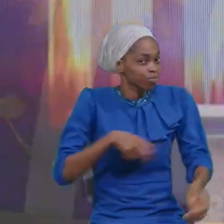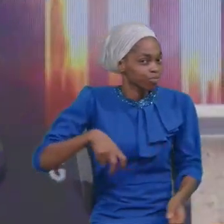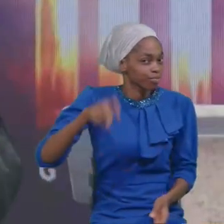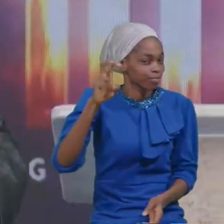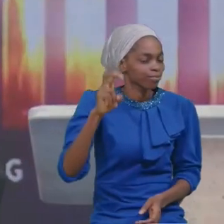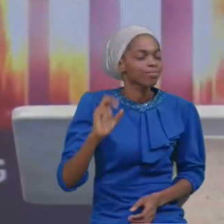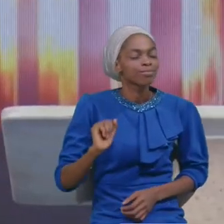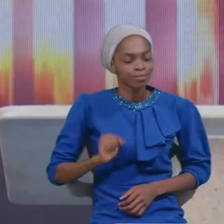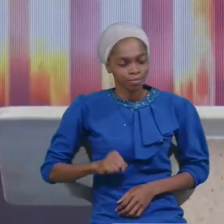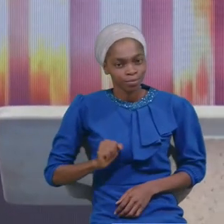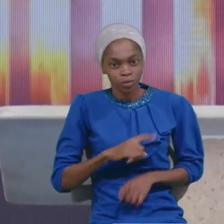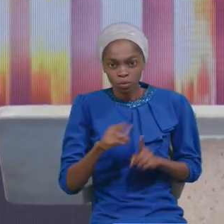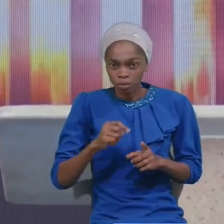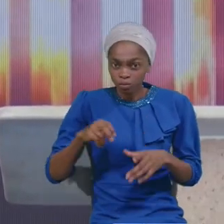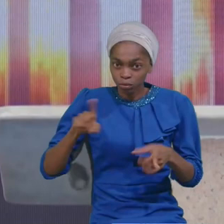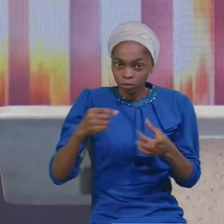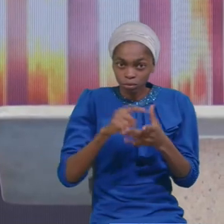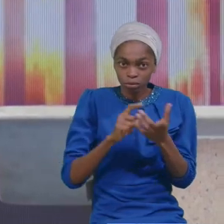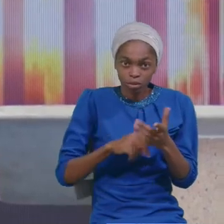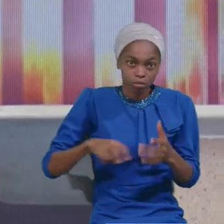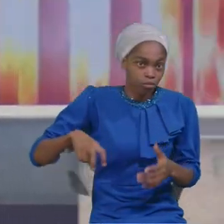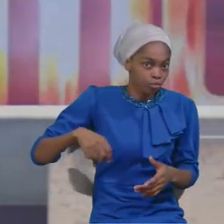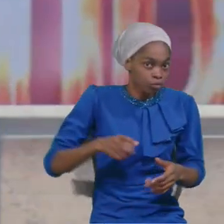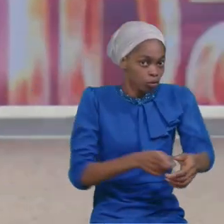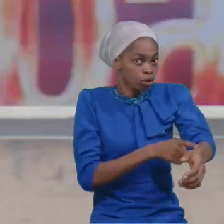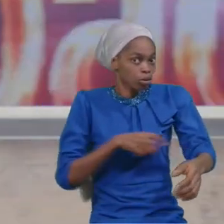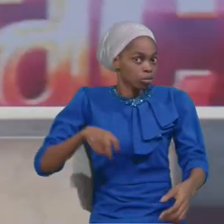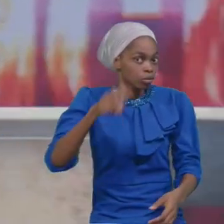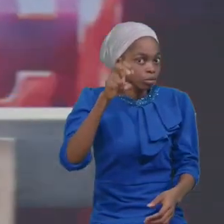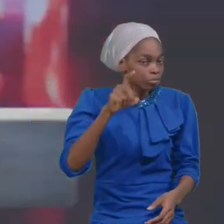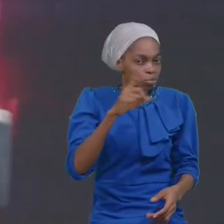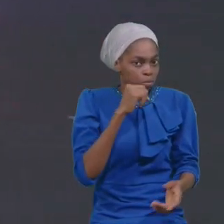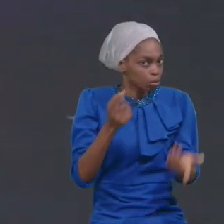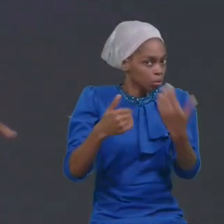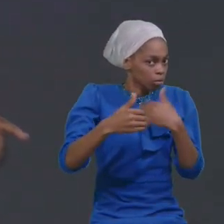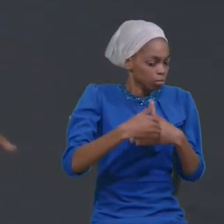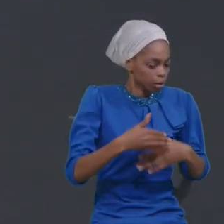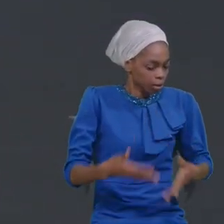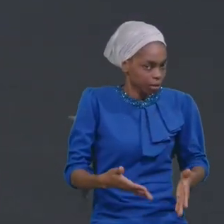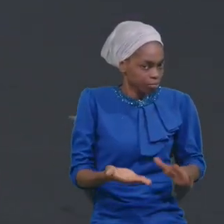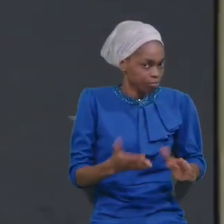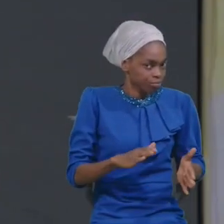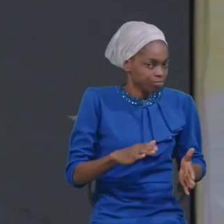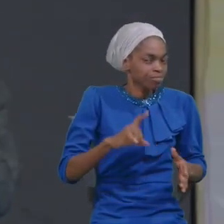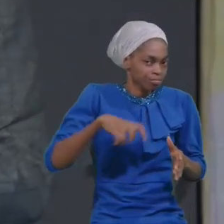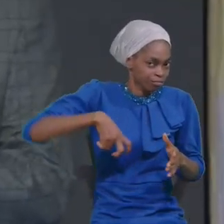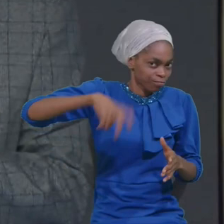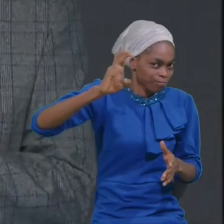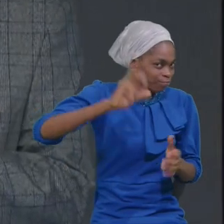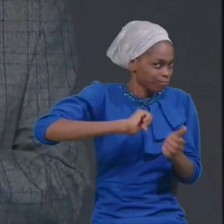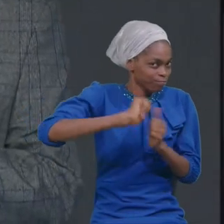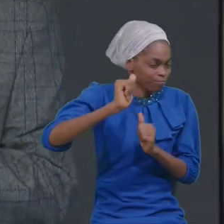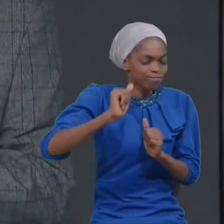Yes. And the fool said to the king, have you prepared for